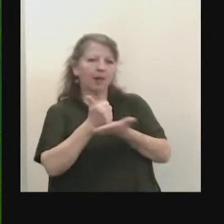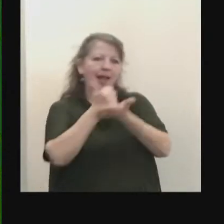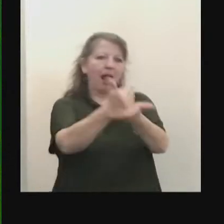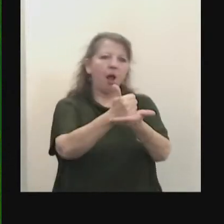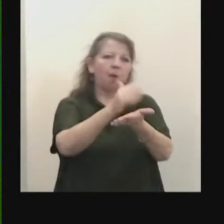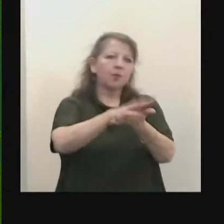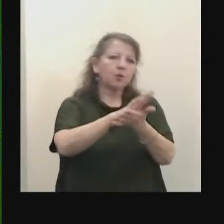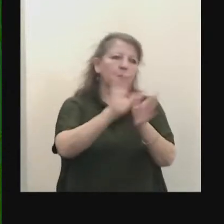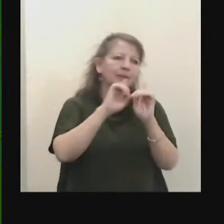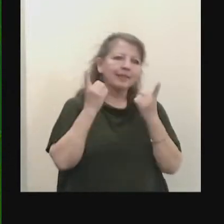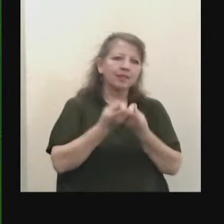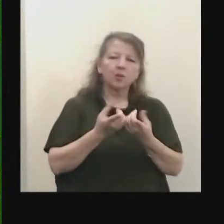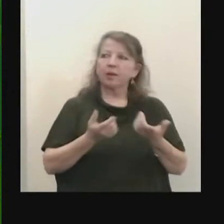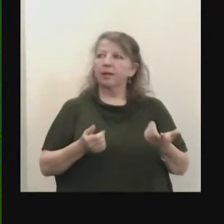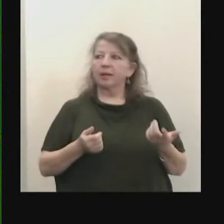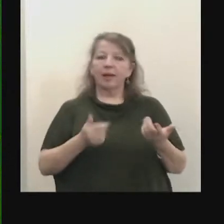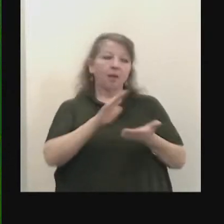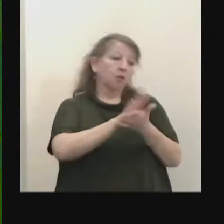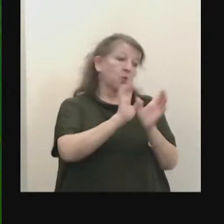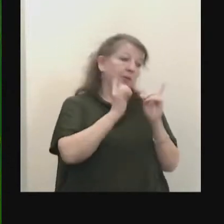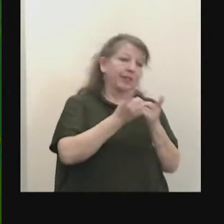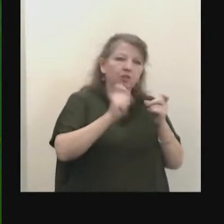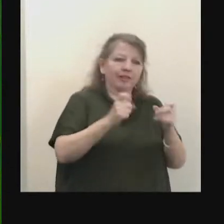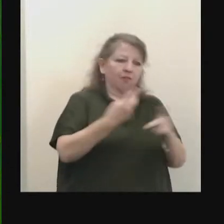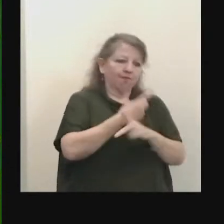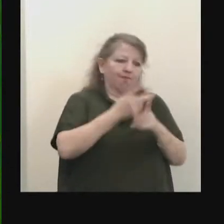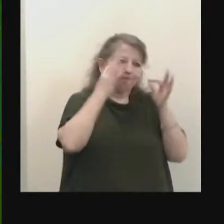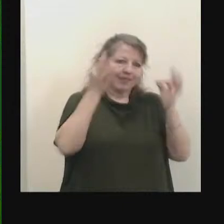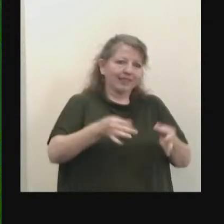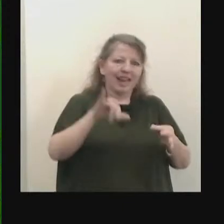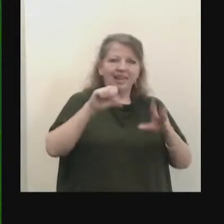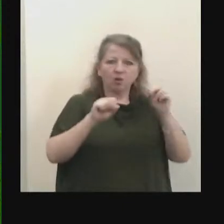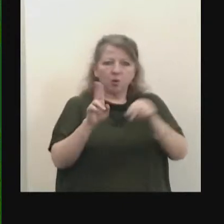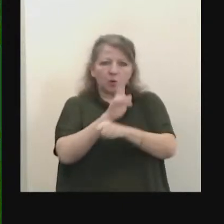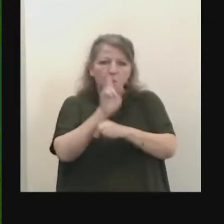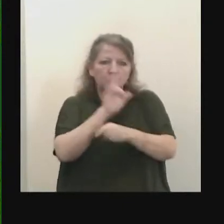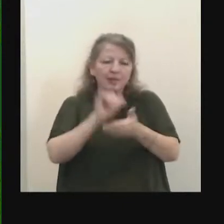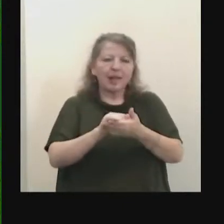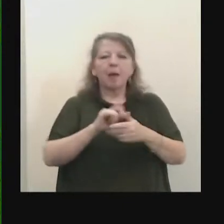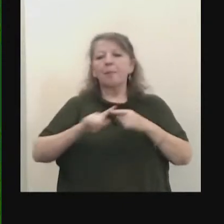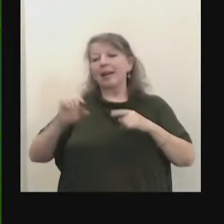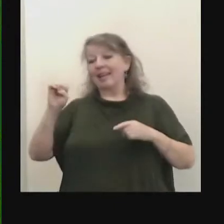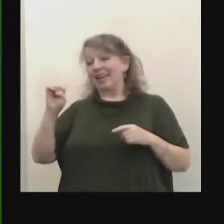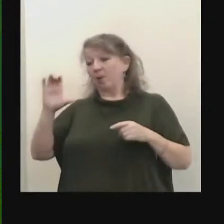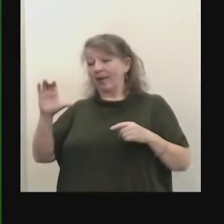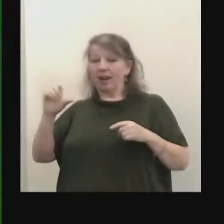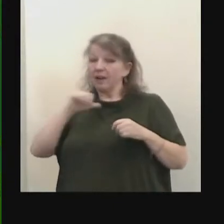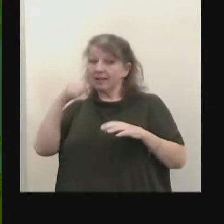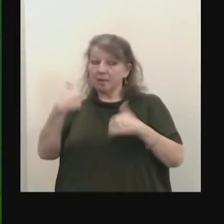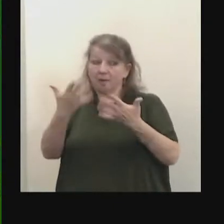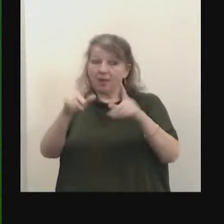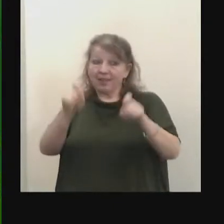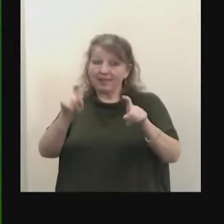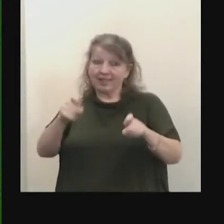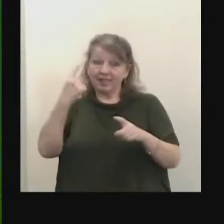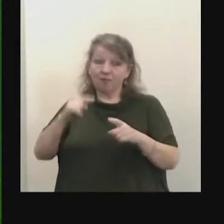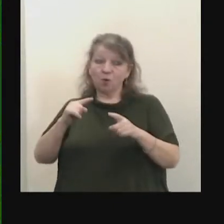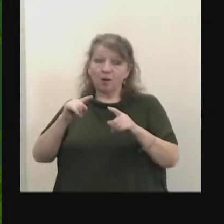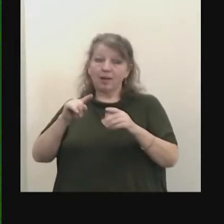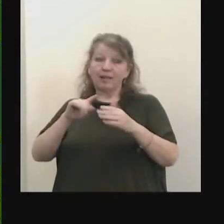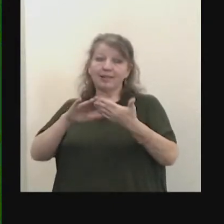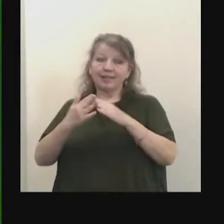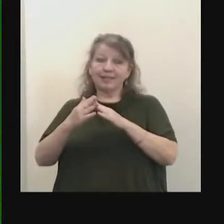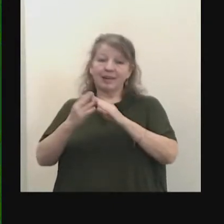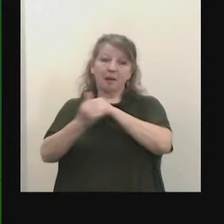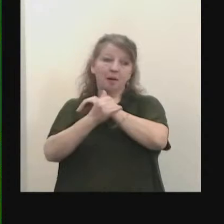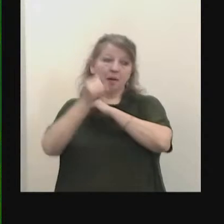district's hands to determine if they will use that resource. But the county itself does not provide the testing for the city of Buffalo. we're doing the